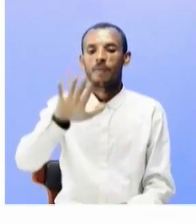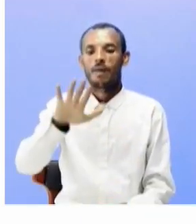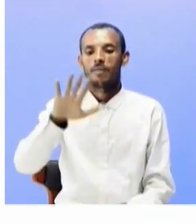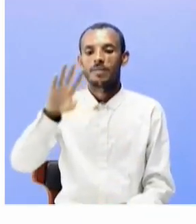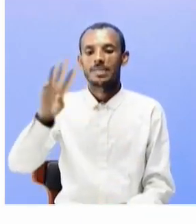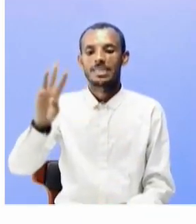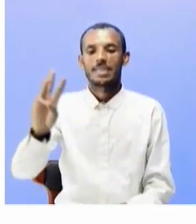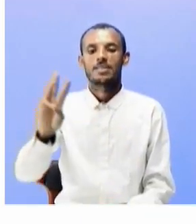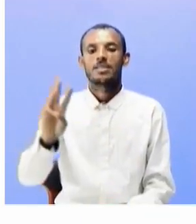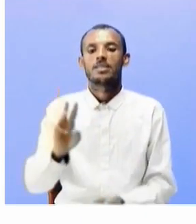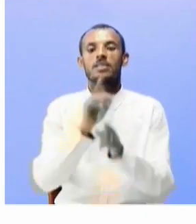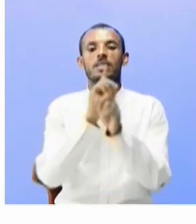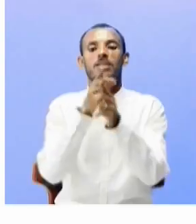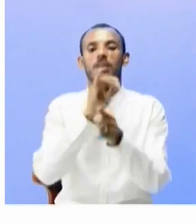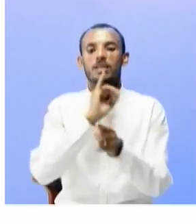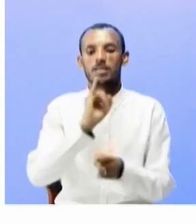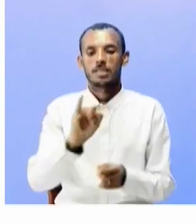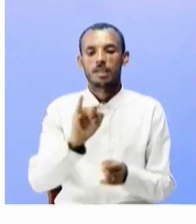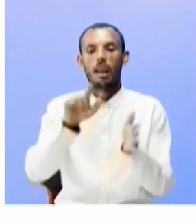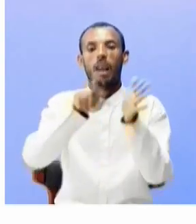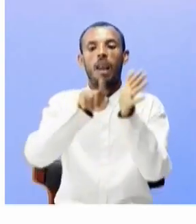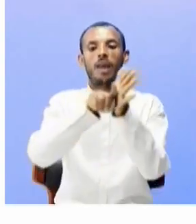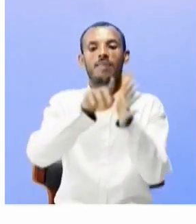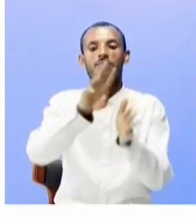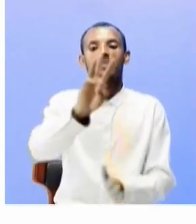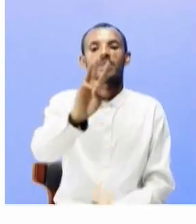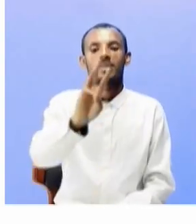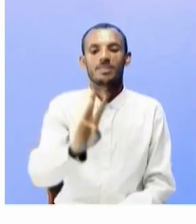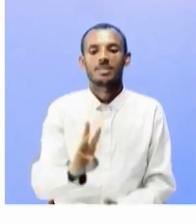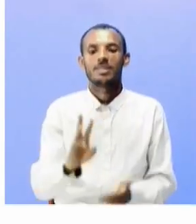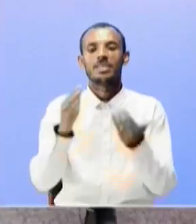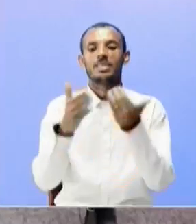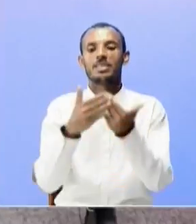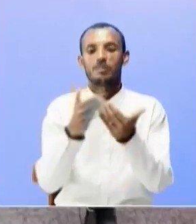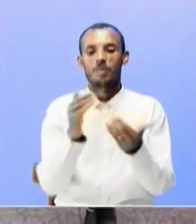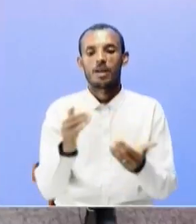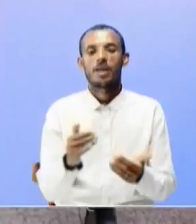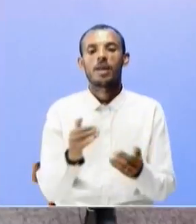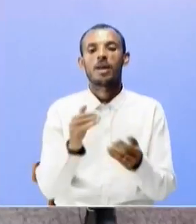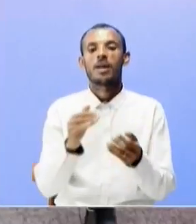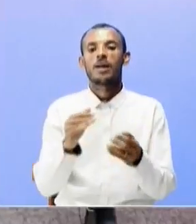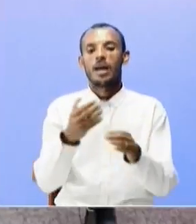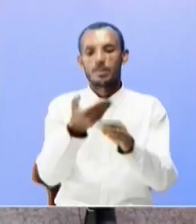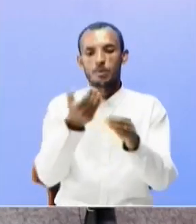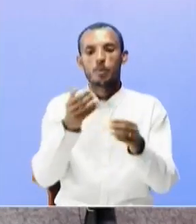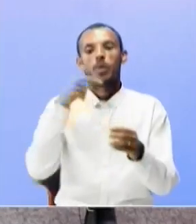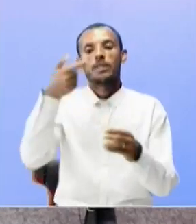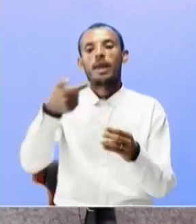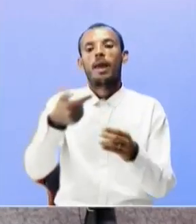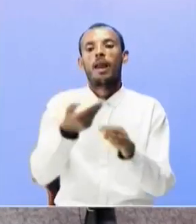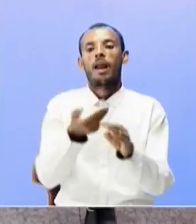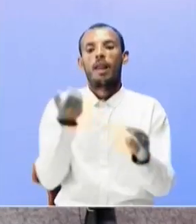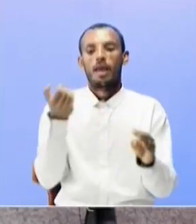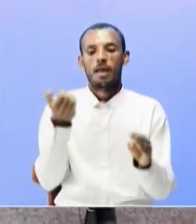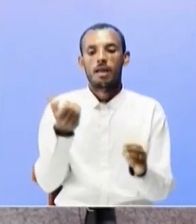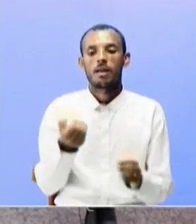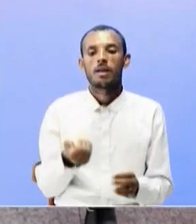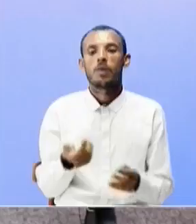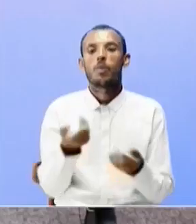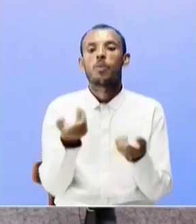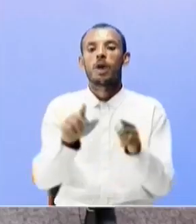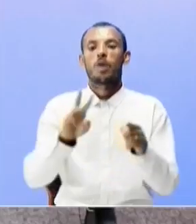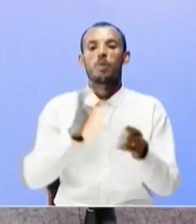6. The result will be negative 6. Or simply, as we said earlier, when you add